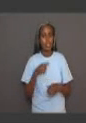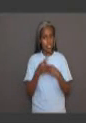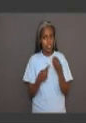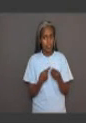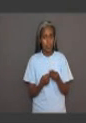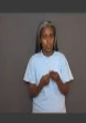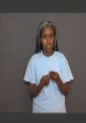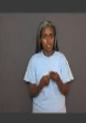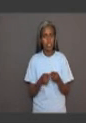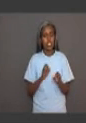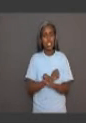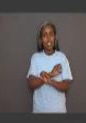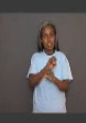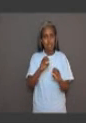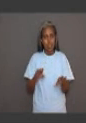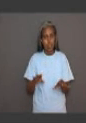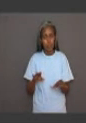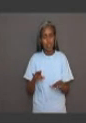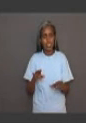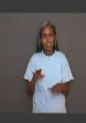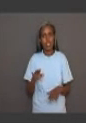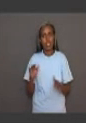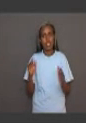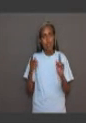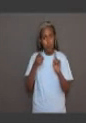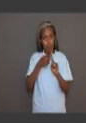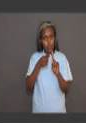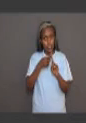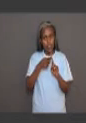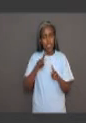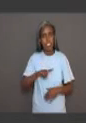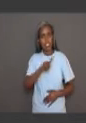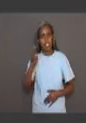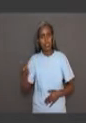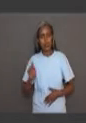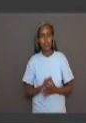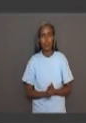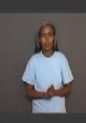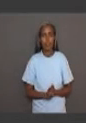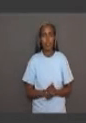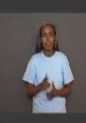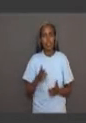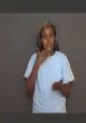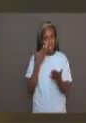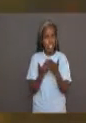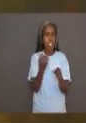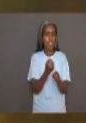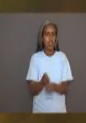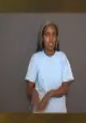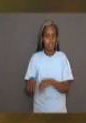Therefore, the distribution is positively skewed. Great work,